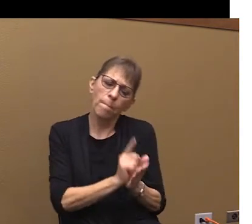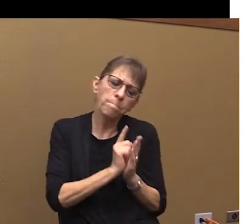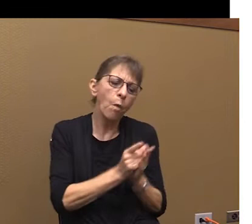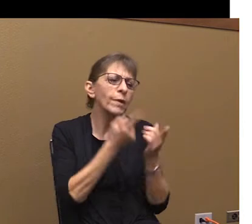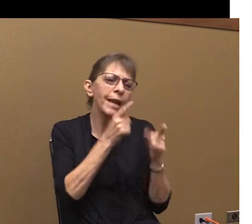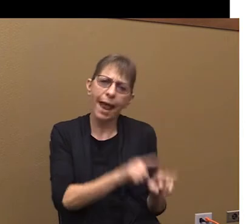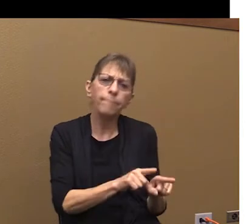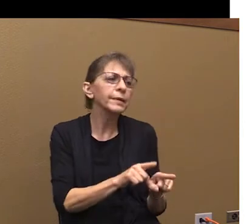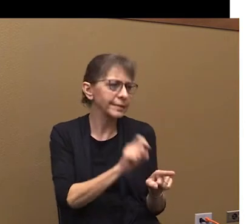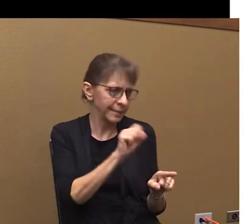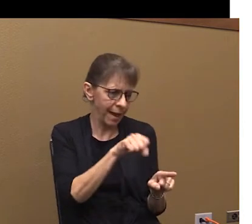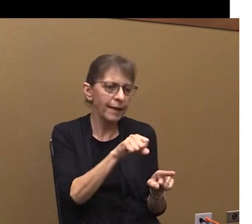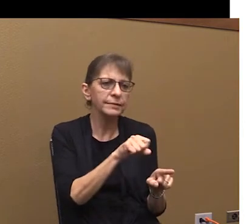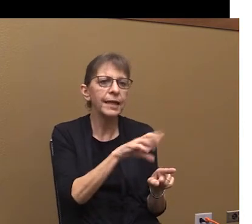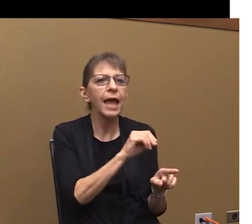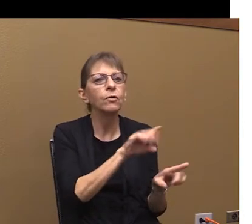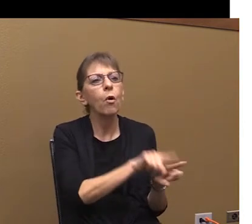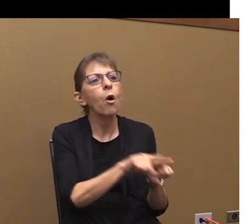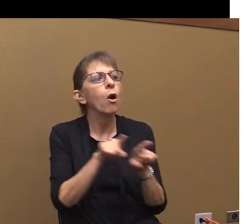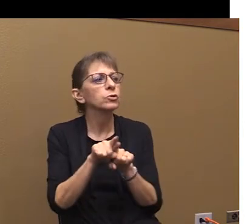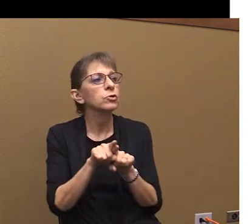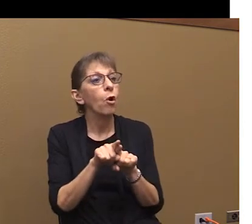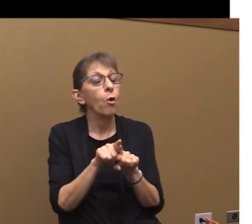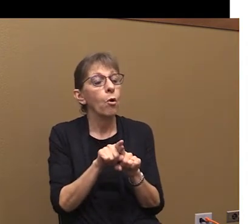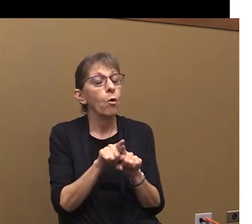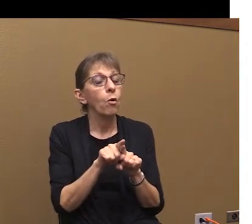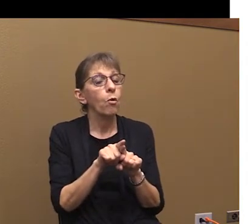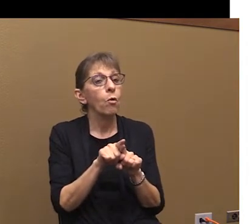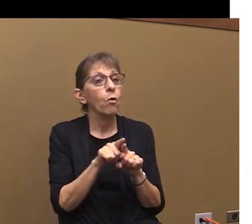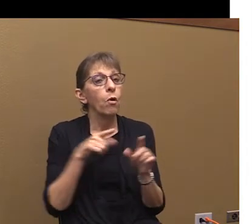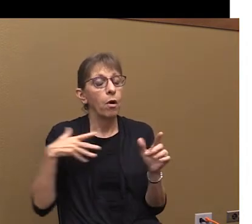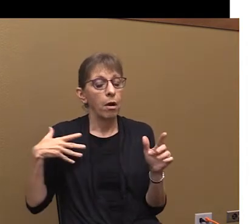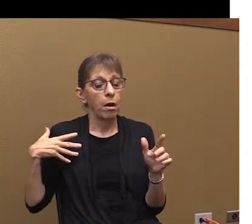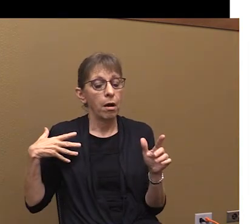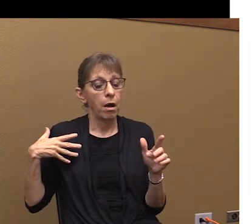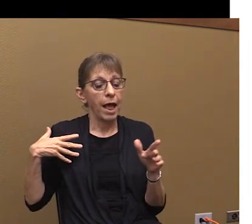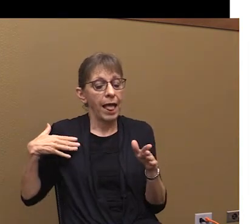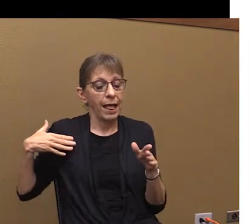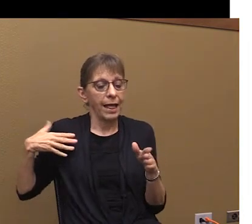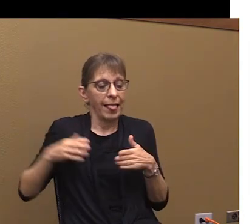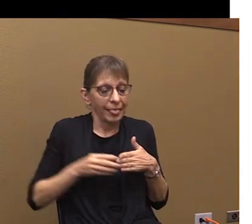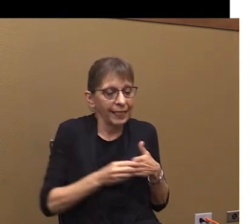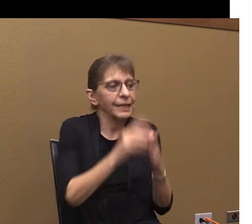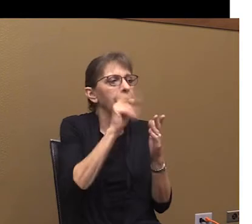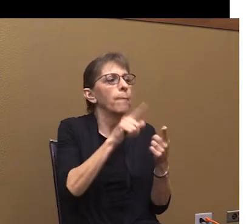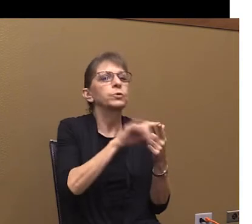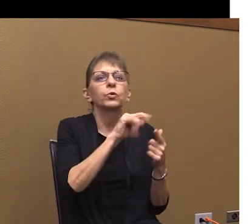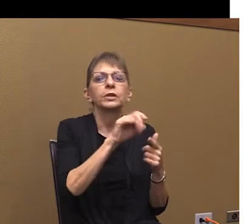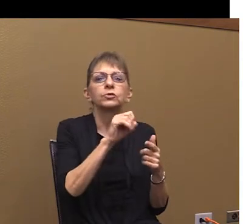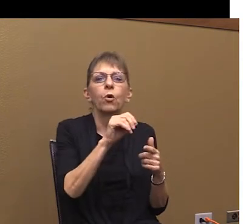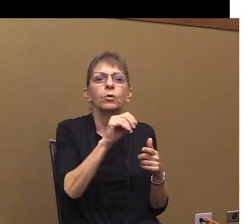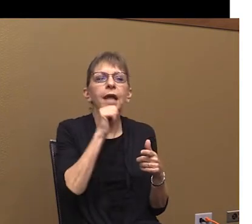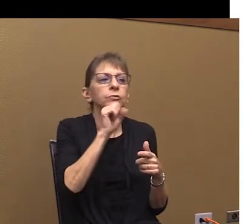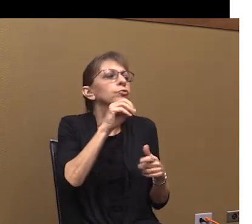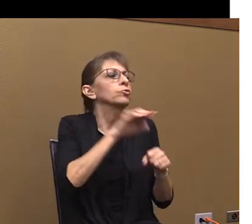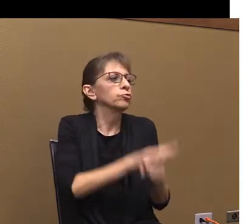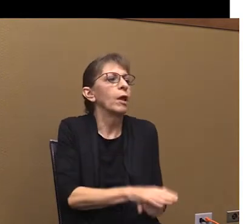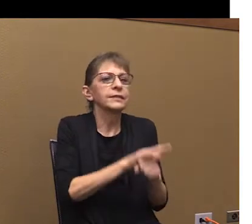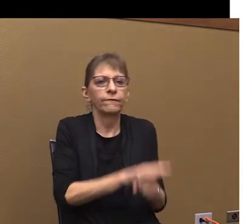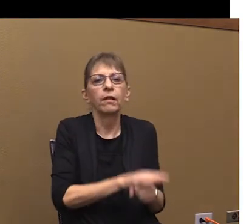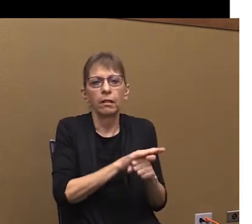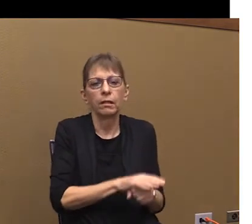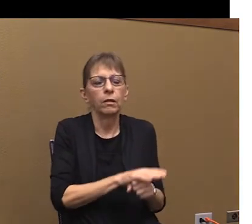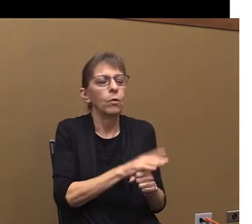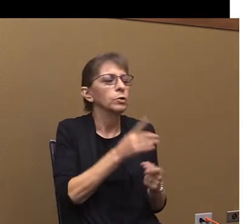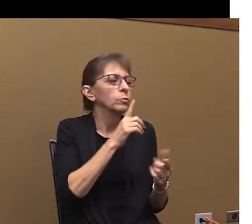to have perspective-taking discussions in the moment that it's happening, but also leading